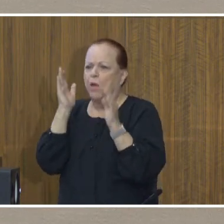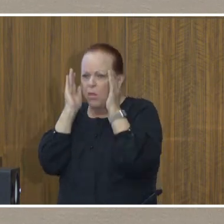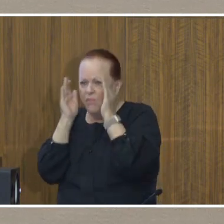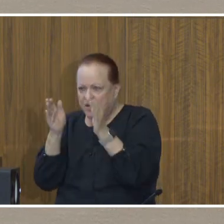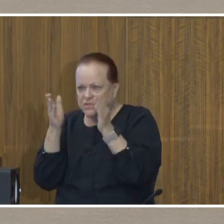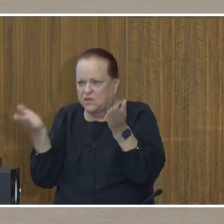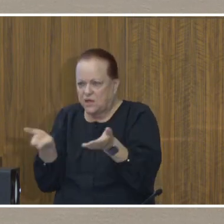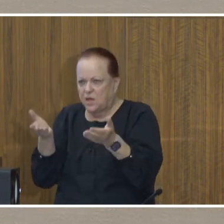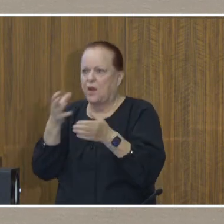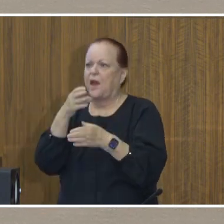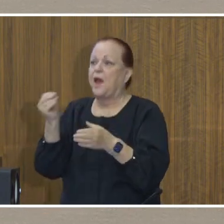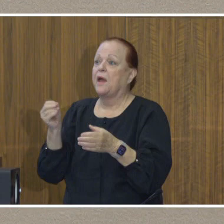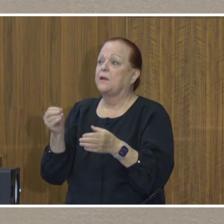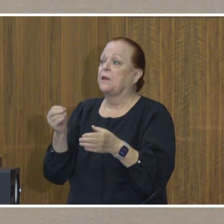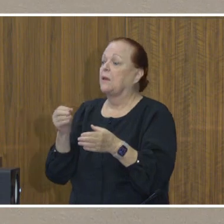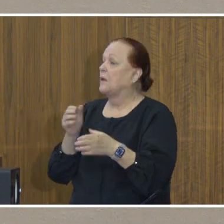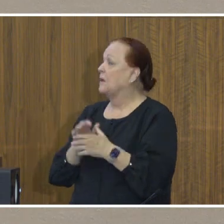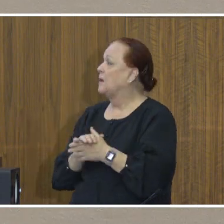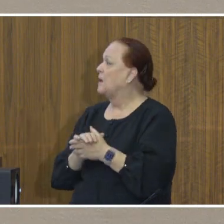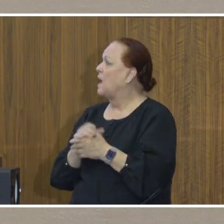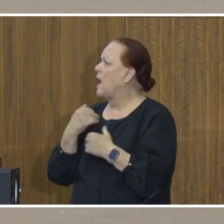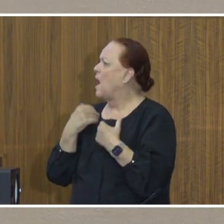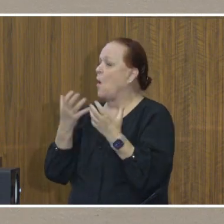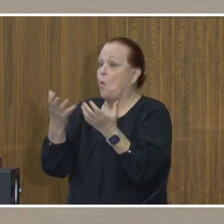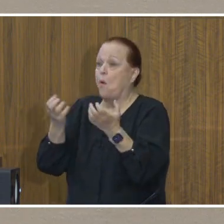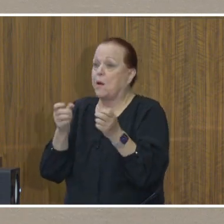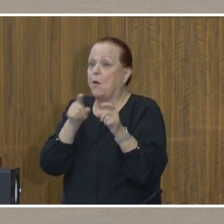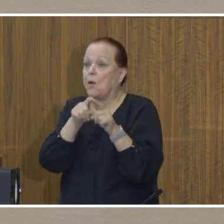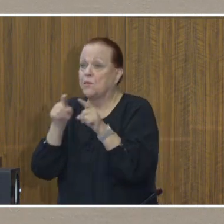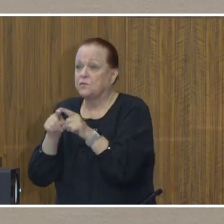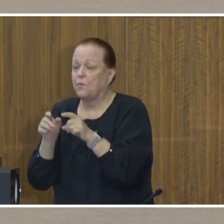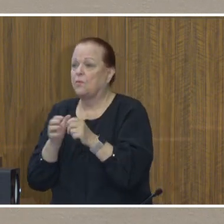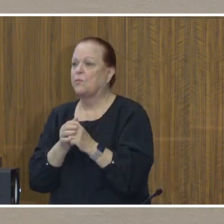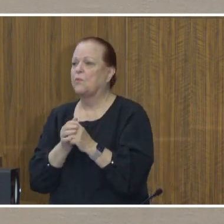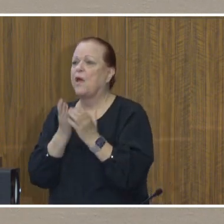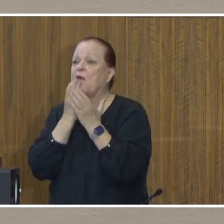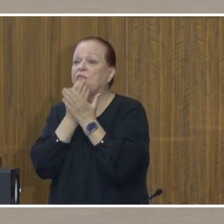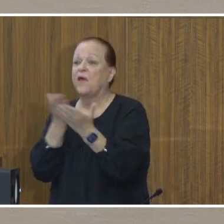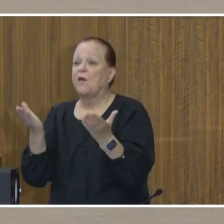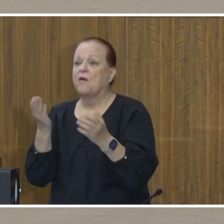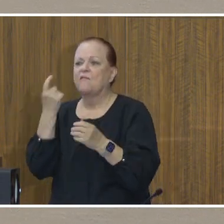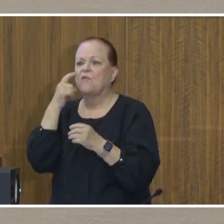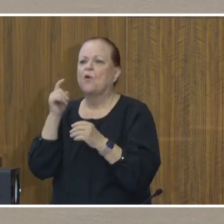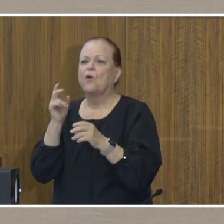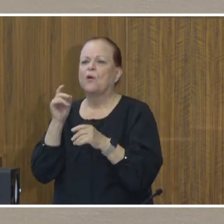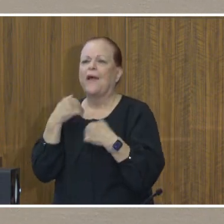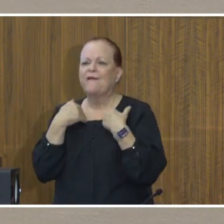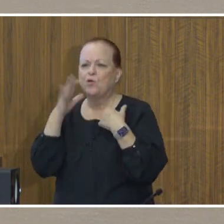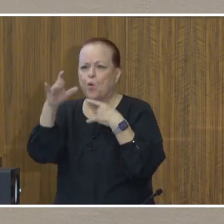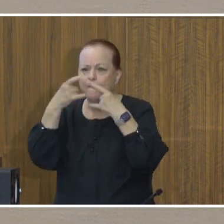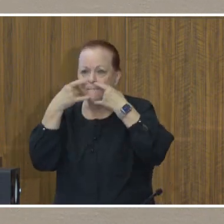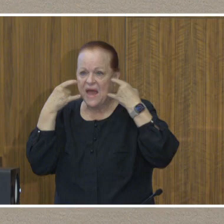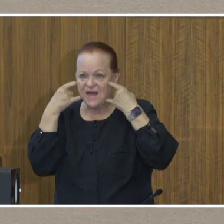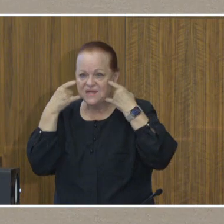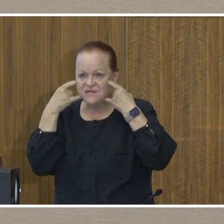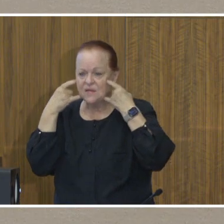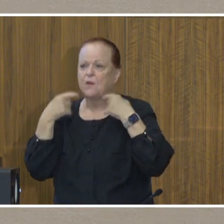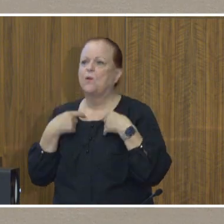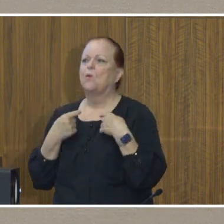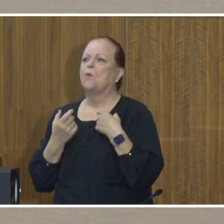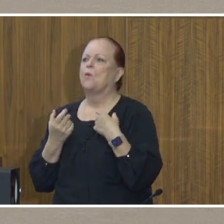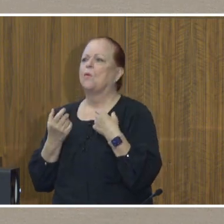turn it over, I wanted to also just thank you all for wearing your masks. We are at this